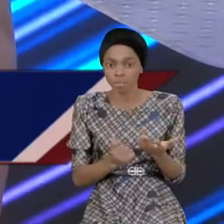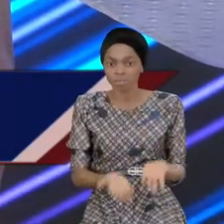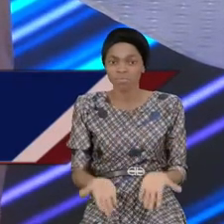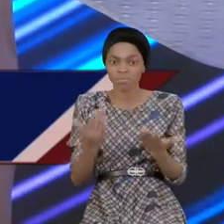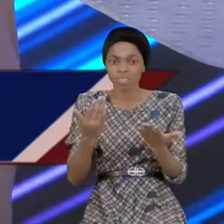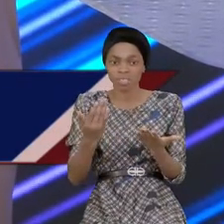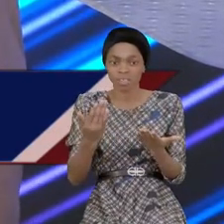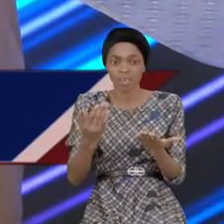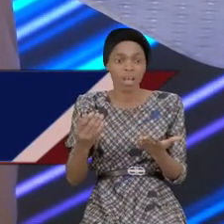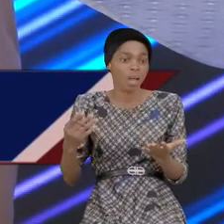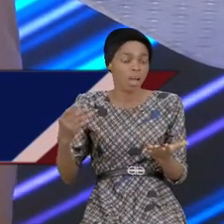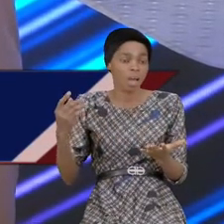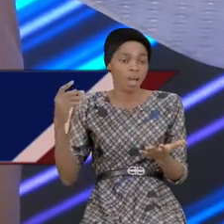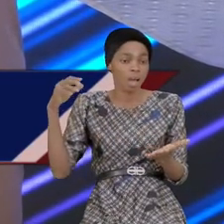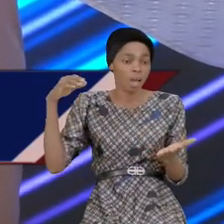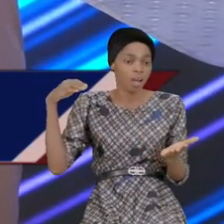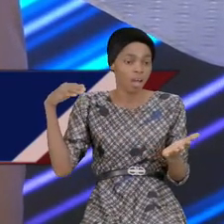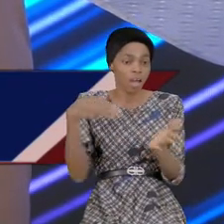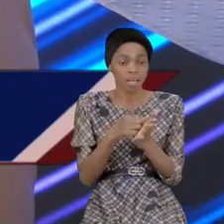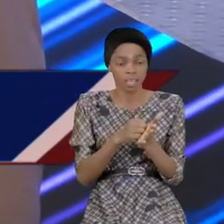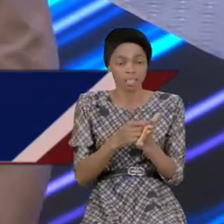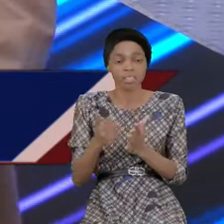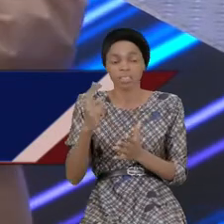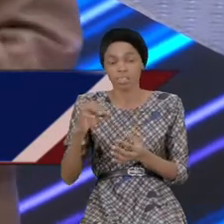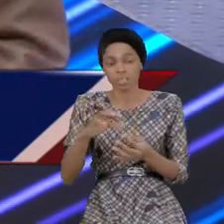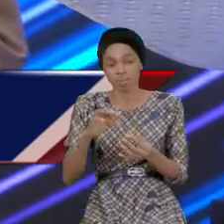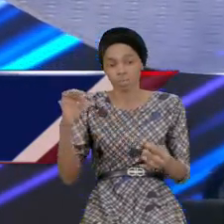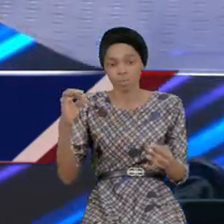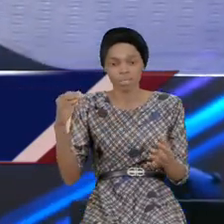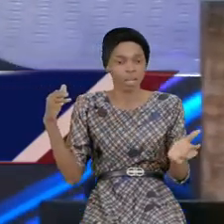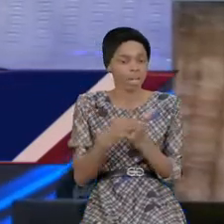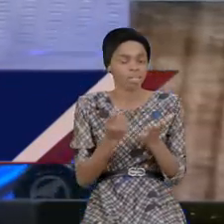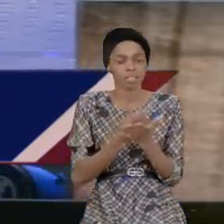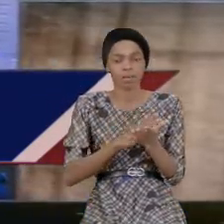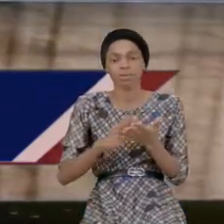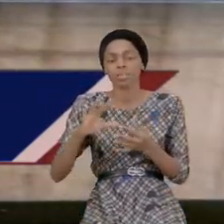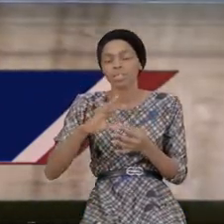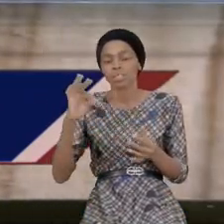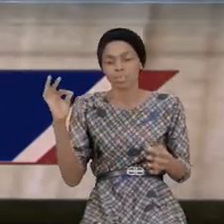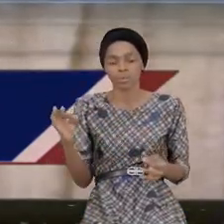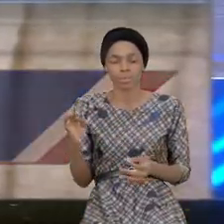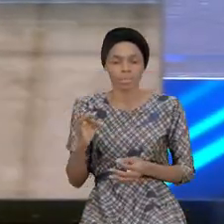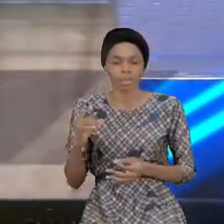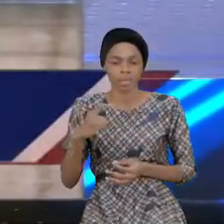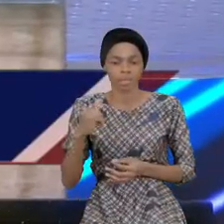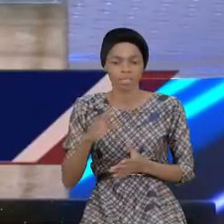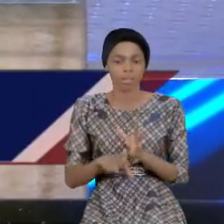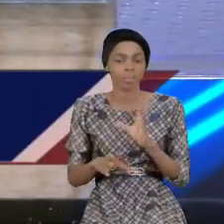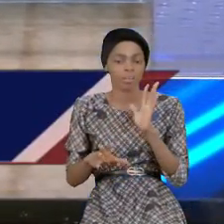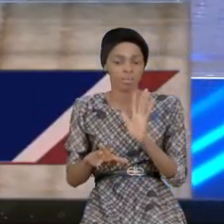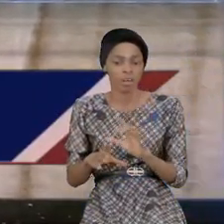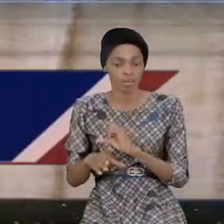head against the spirit, against the Holy Spirit. In Galatians chapter 5, reading from